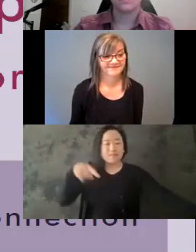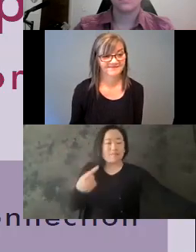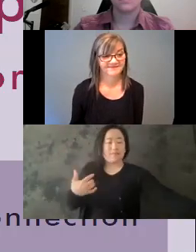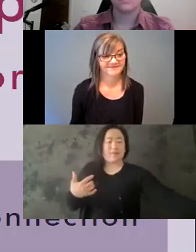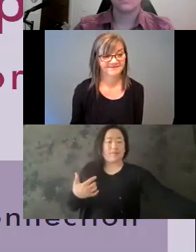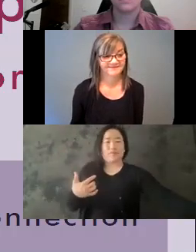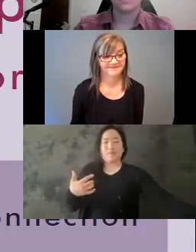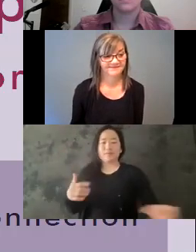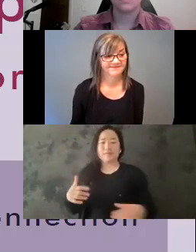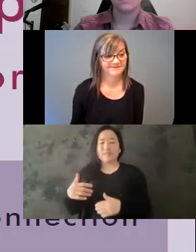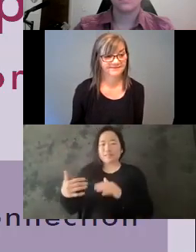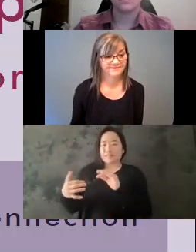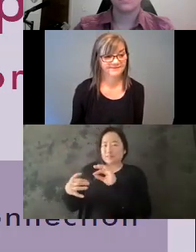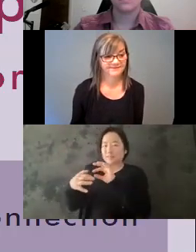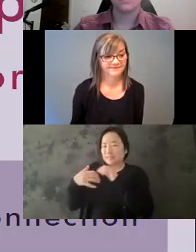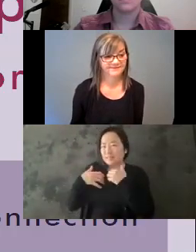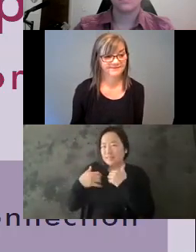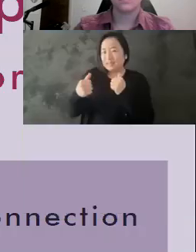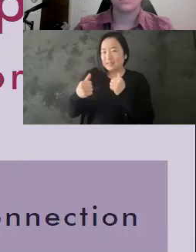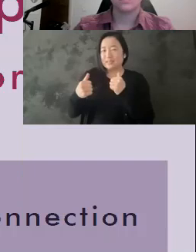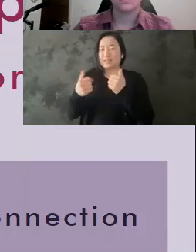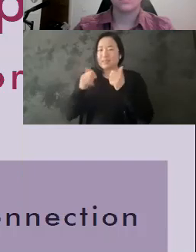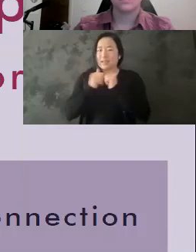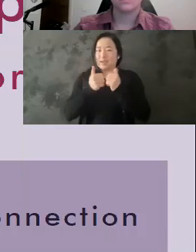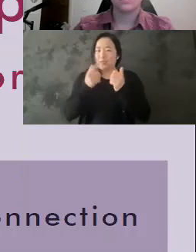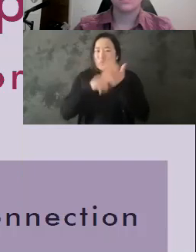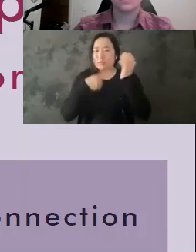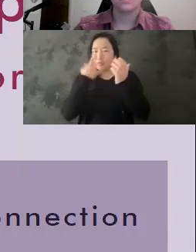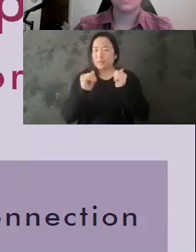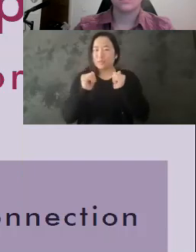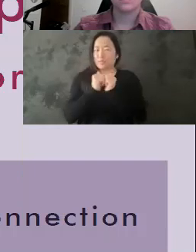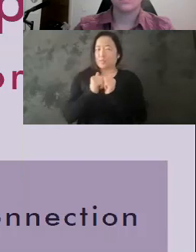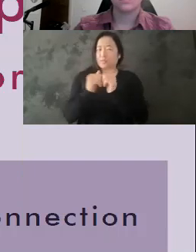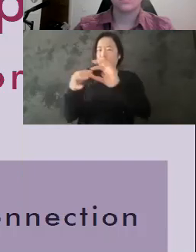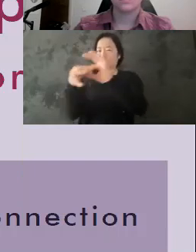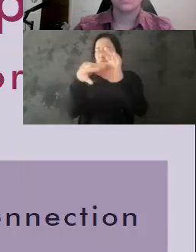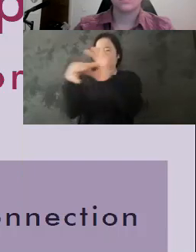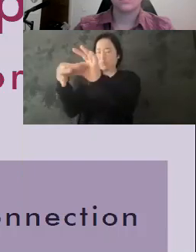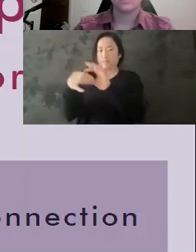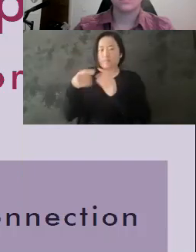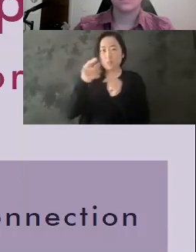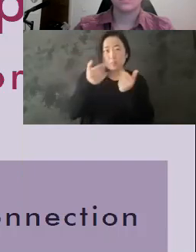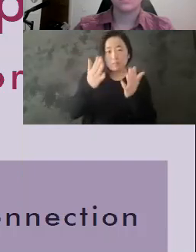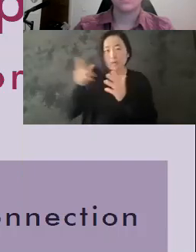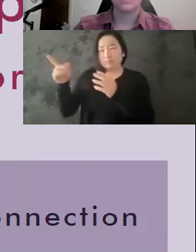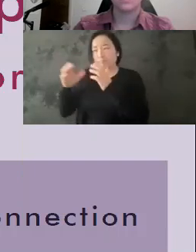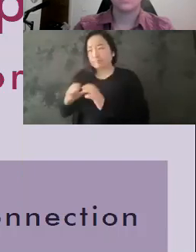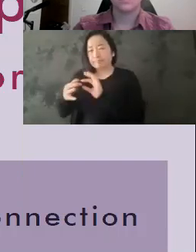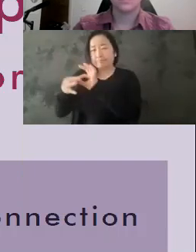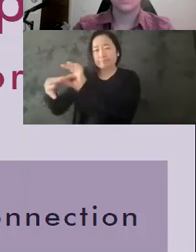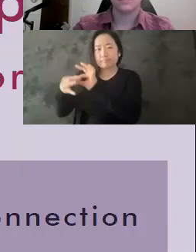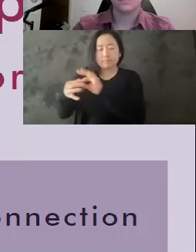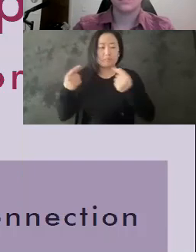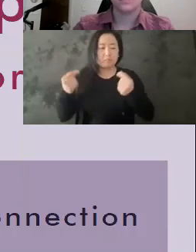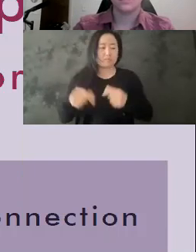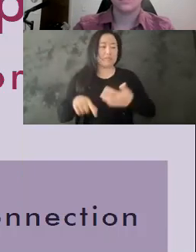some tips for providers and helpers who work with survivors. So kind of 6 different dimensions that are all really, I